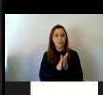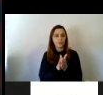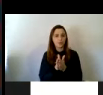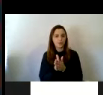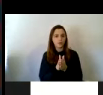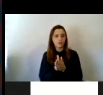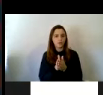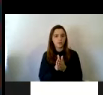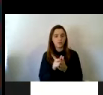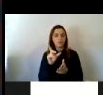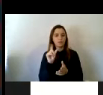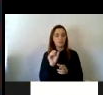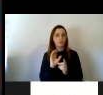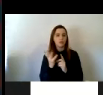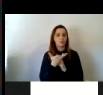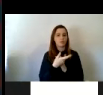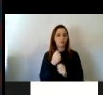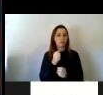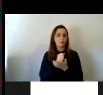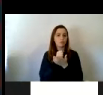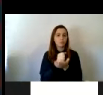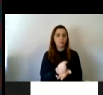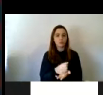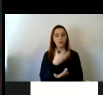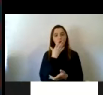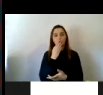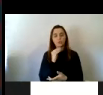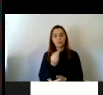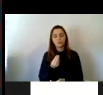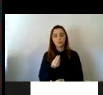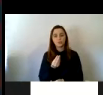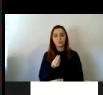supporting environment for the students. And we,